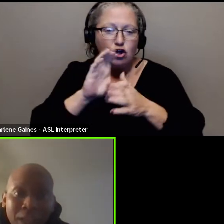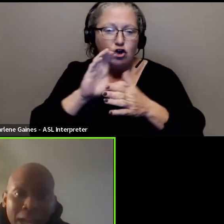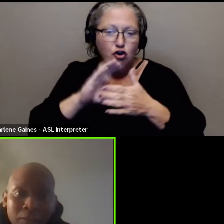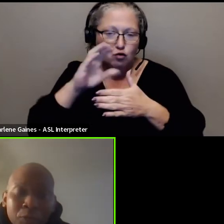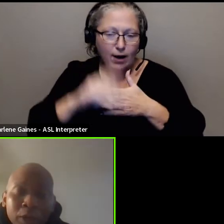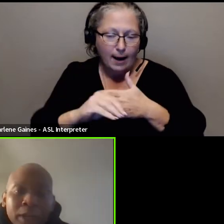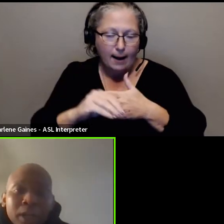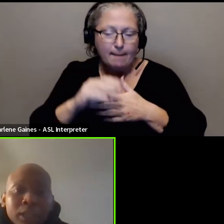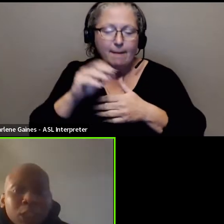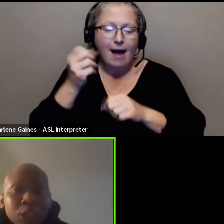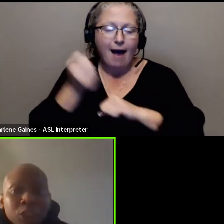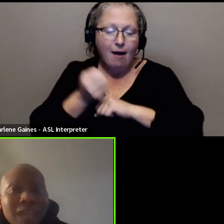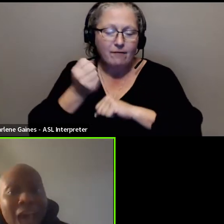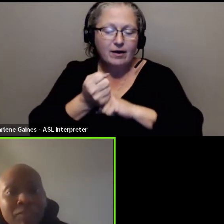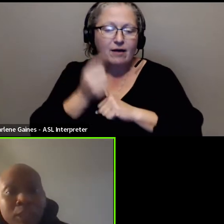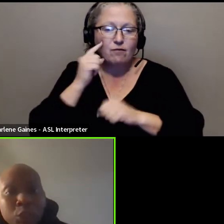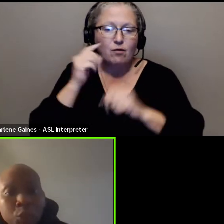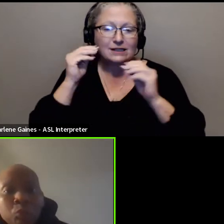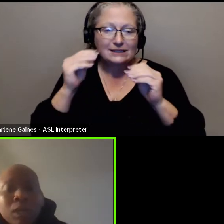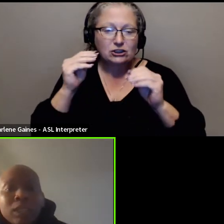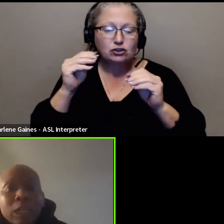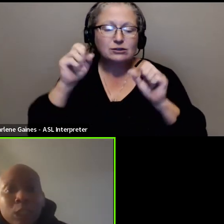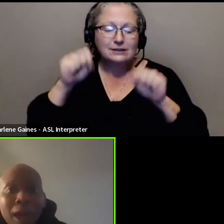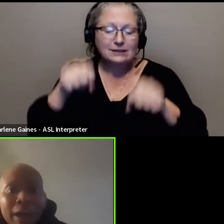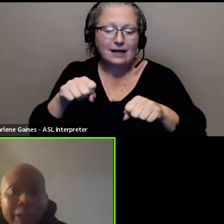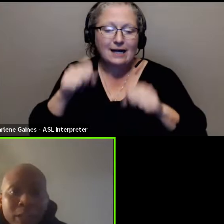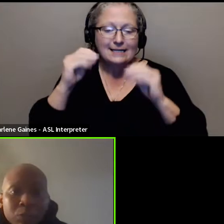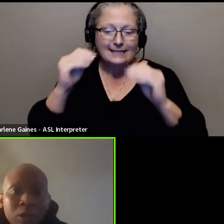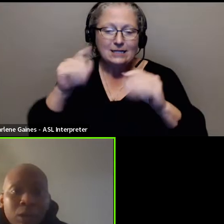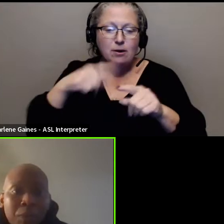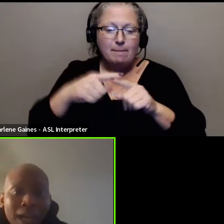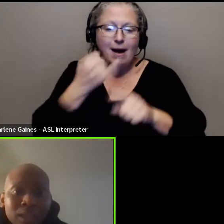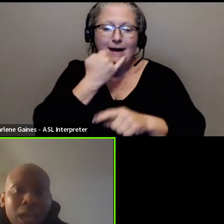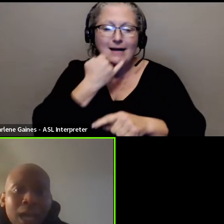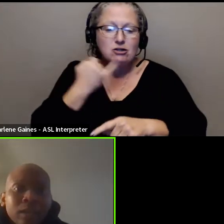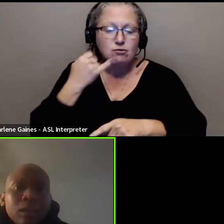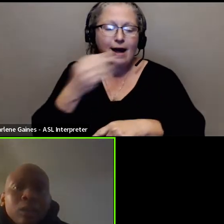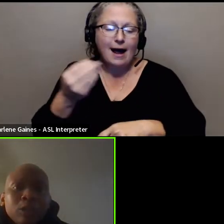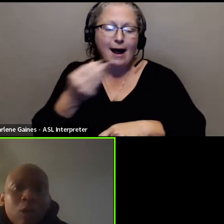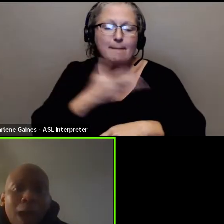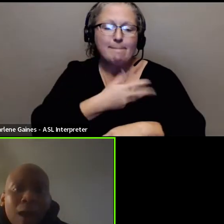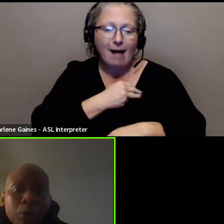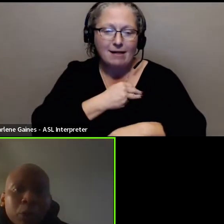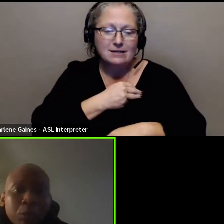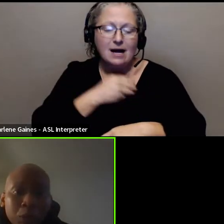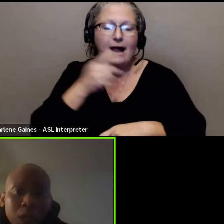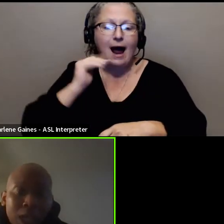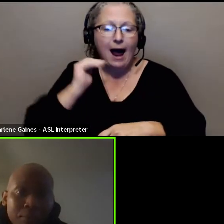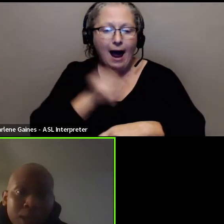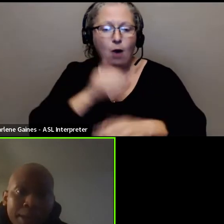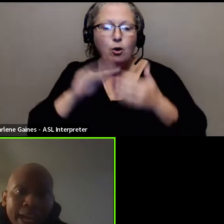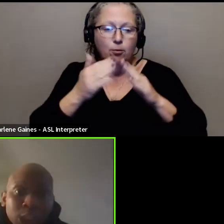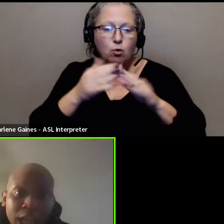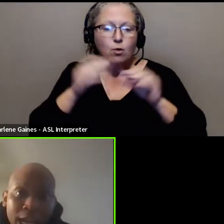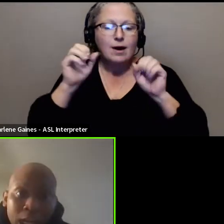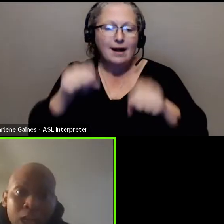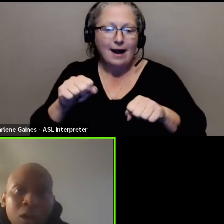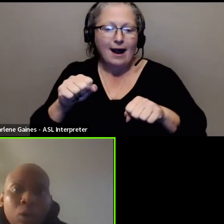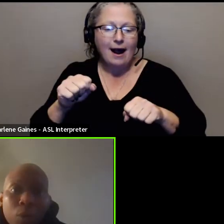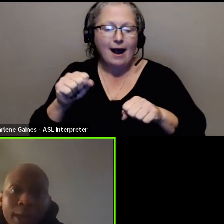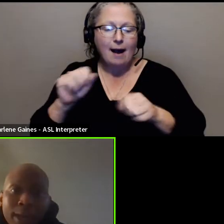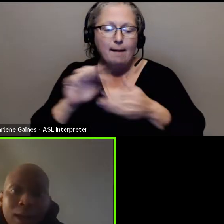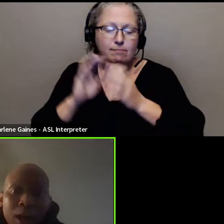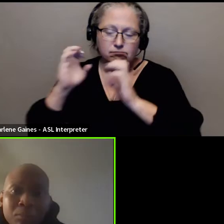and advocate for teachers having to teach about Israel and Palestine so our community can be